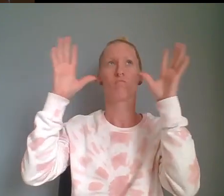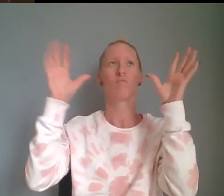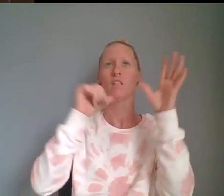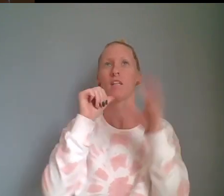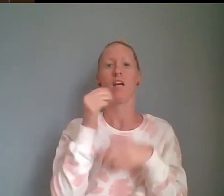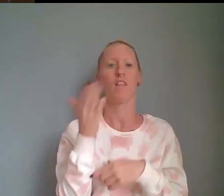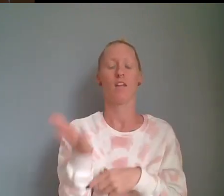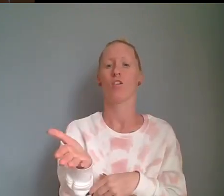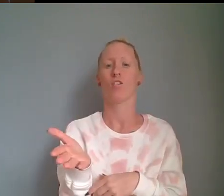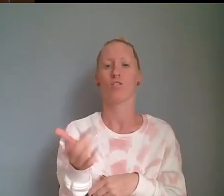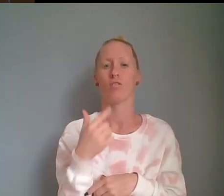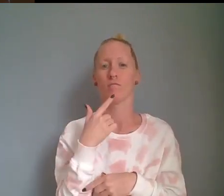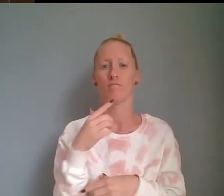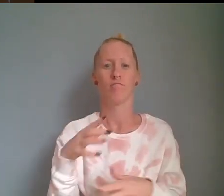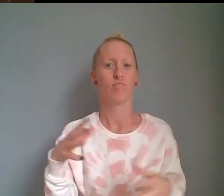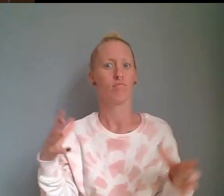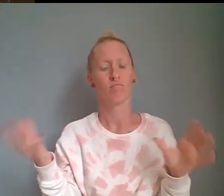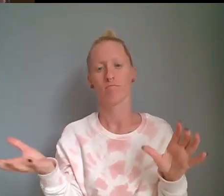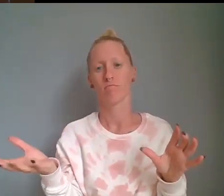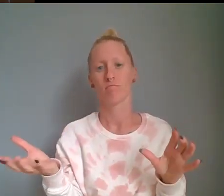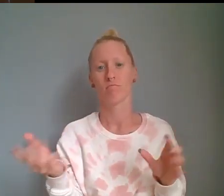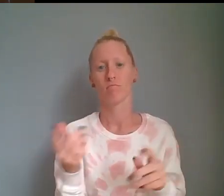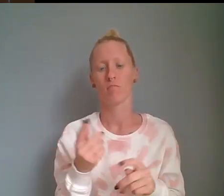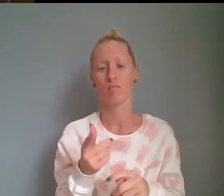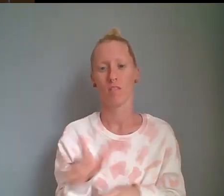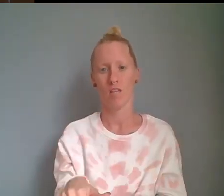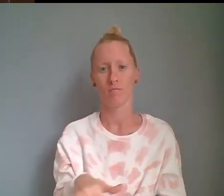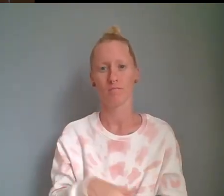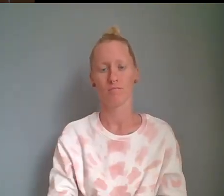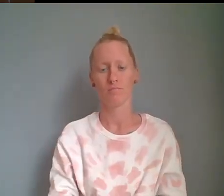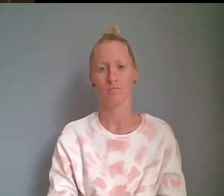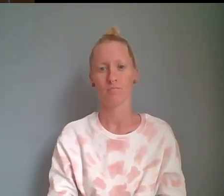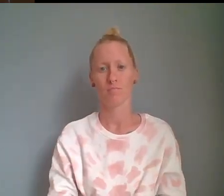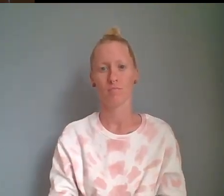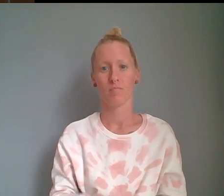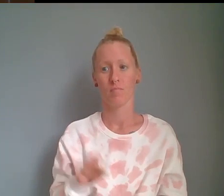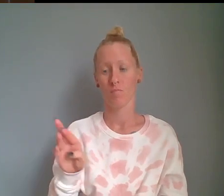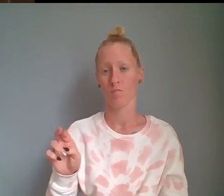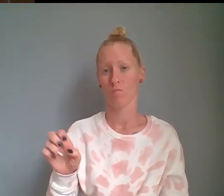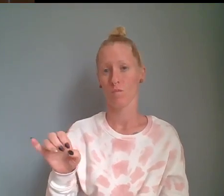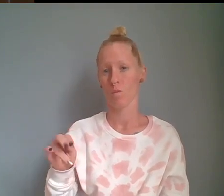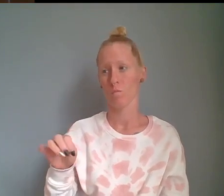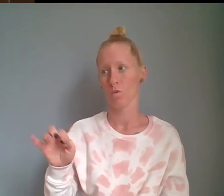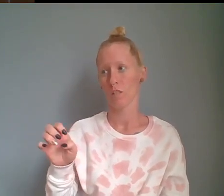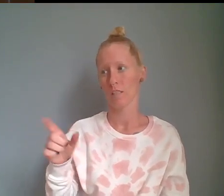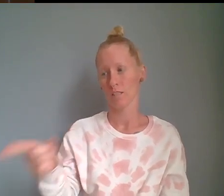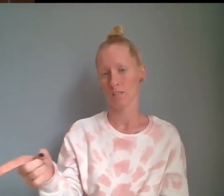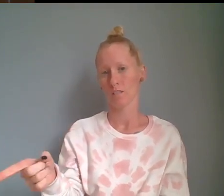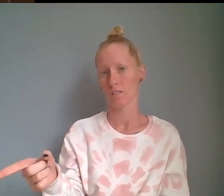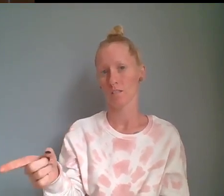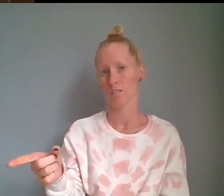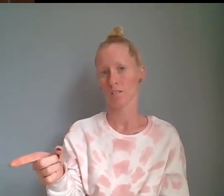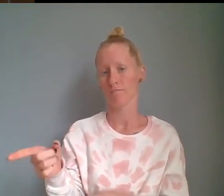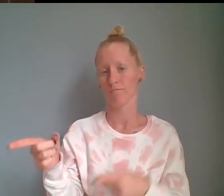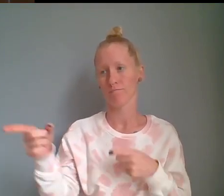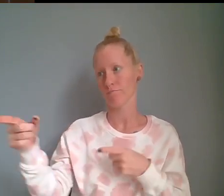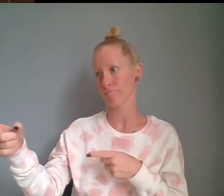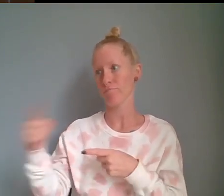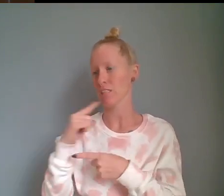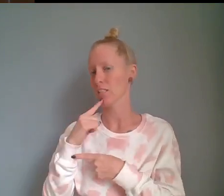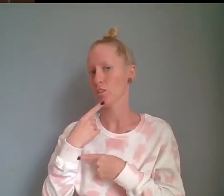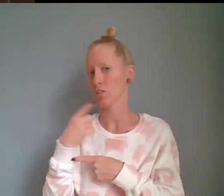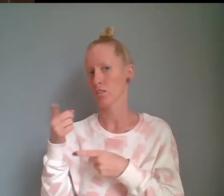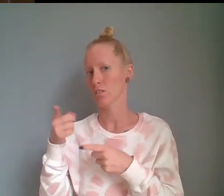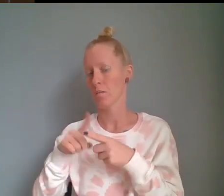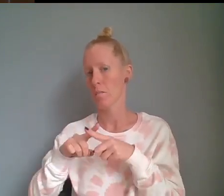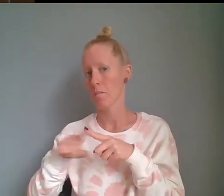very grandiose in their themes. Bernie's mania is not on the far end of the continuum by any stretch, but you